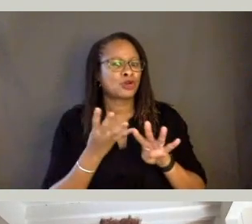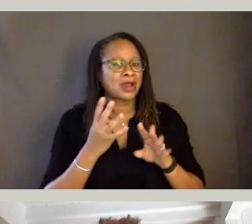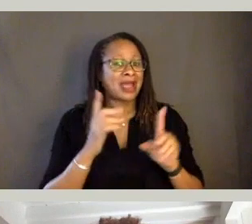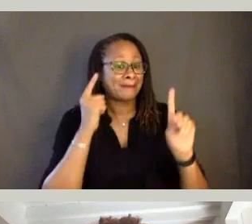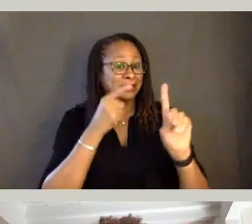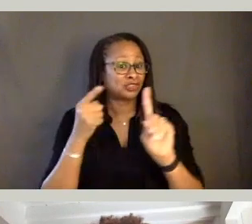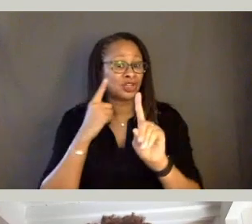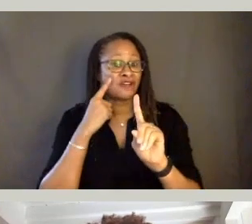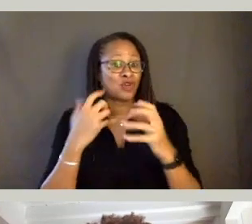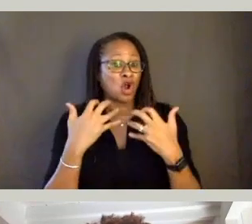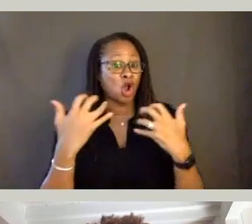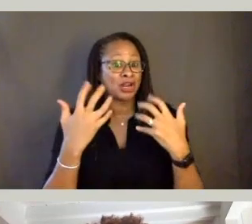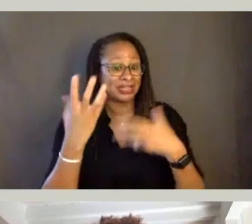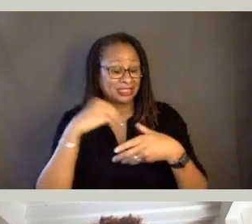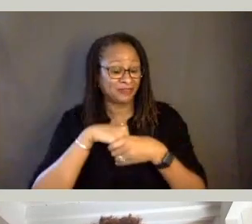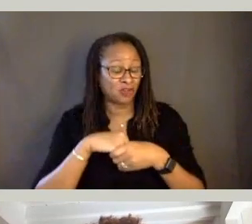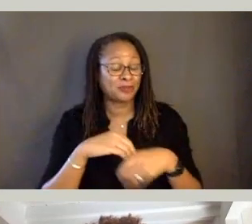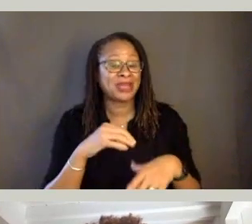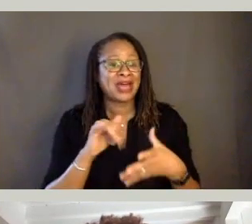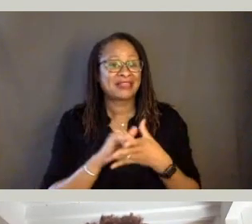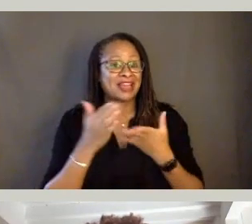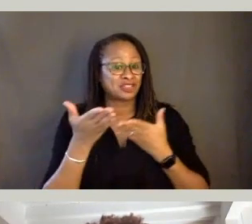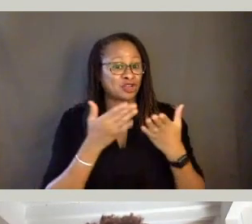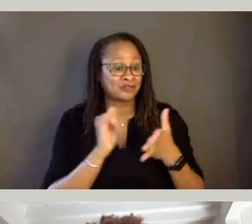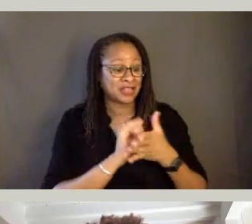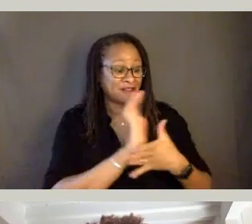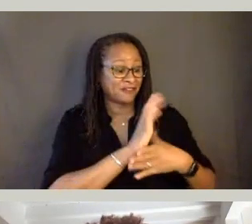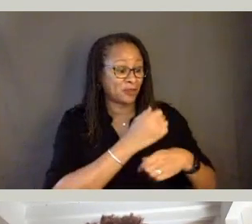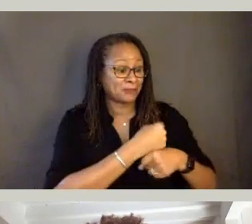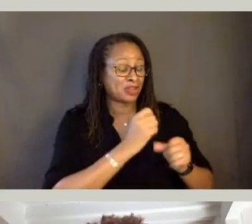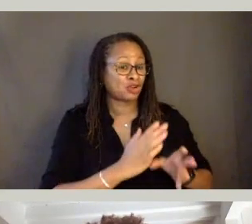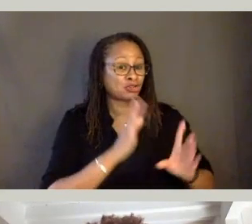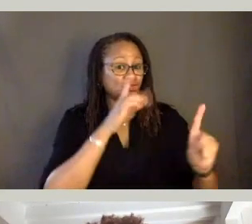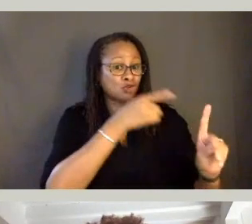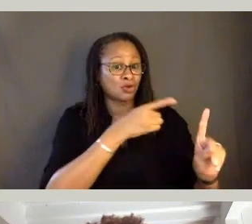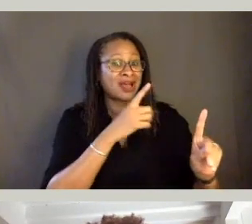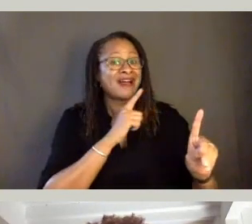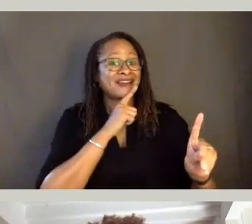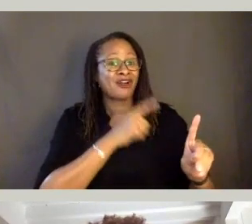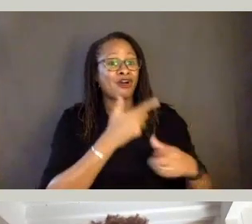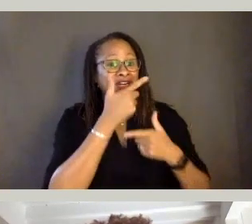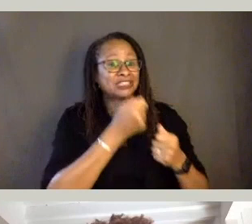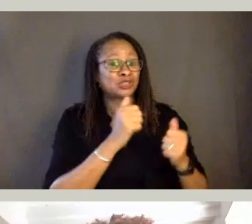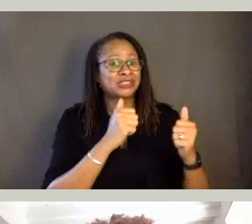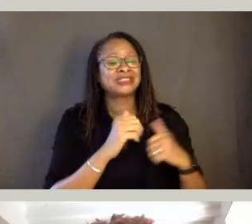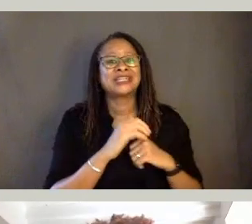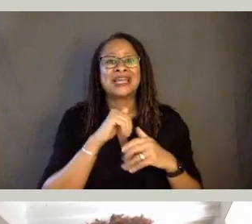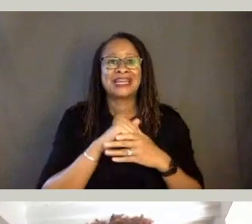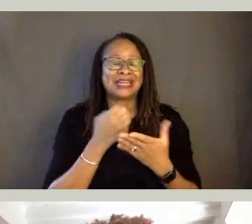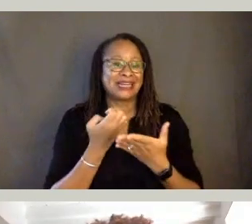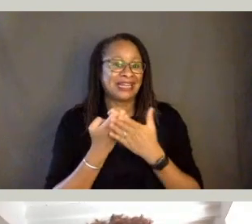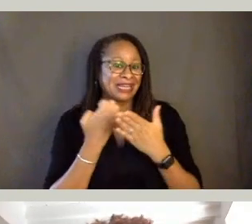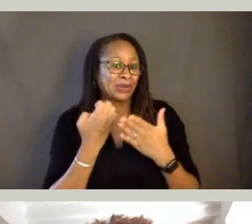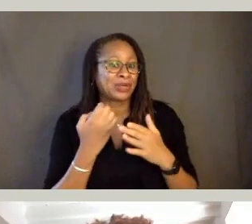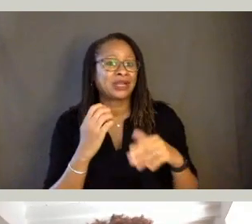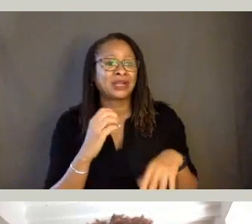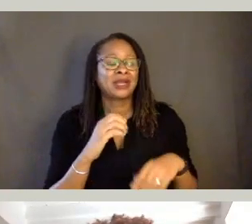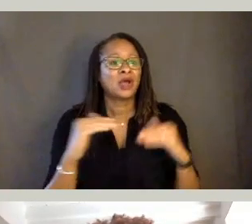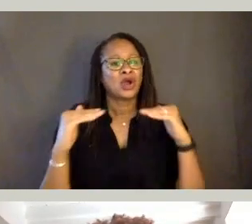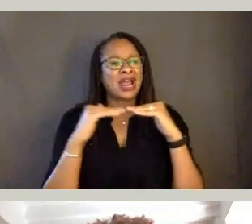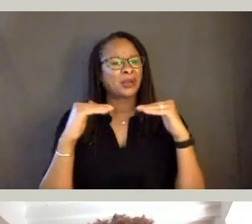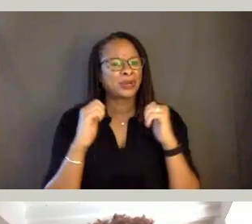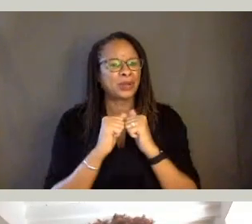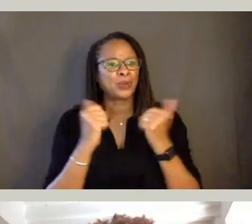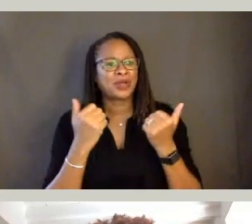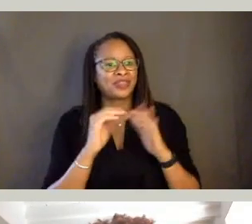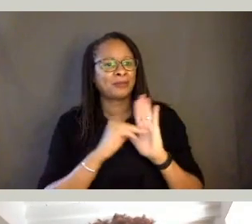of audience engagement that serves the filmmakers' goals, and they are interested in equity with the model they've been working with